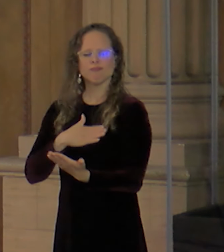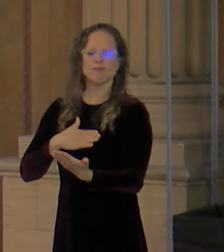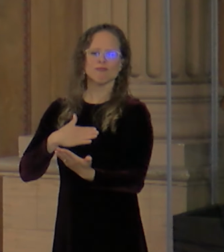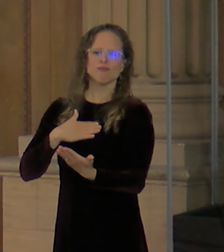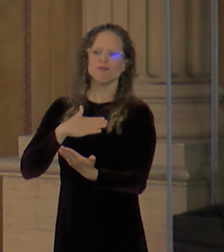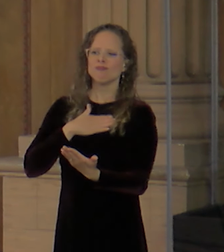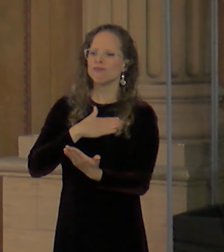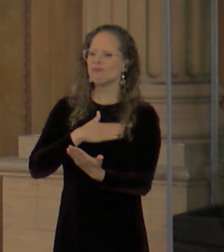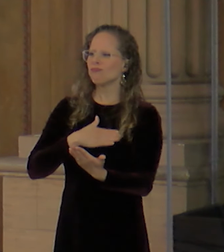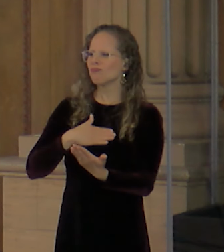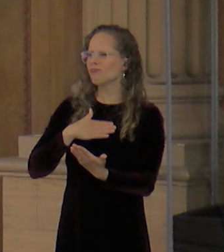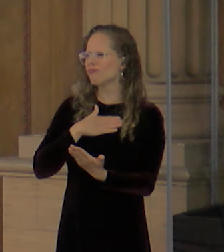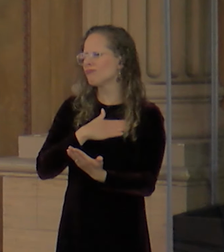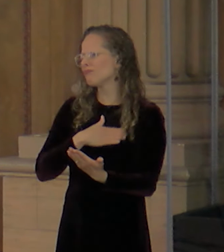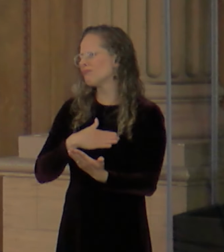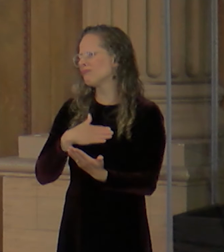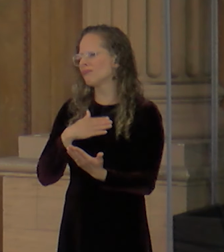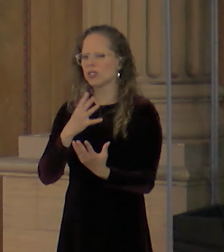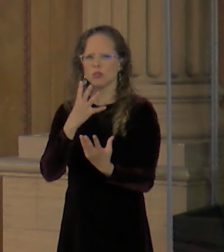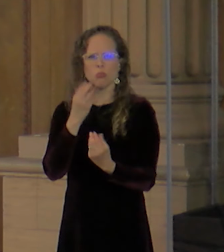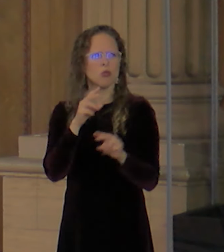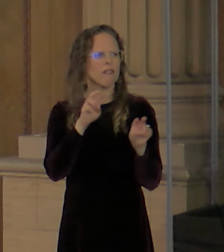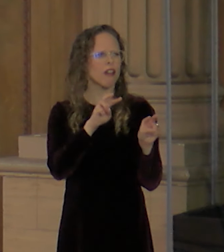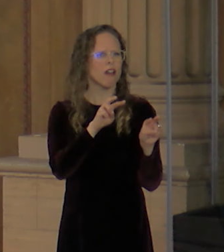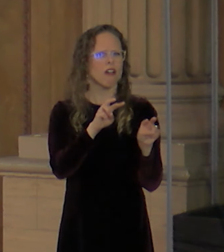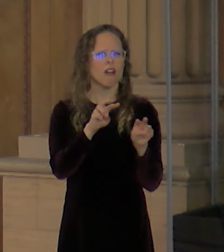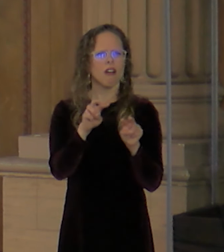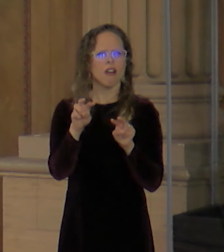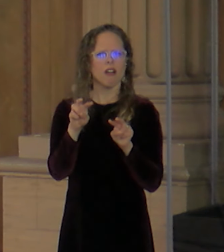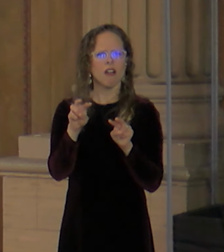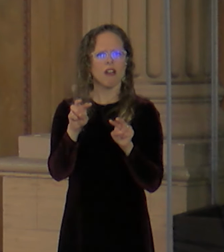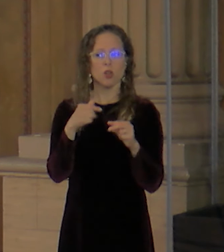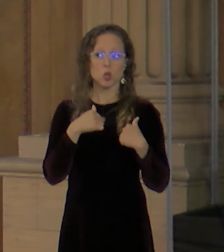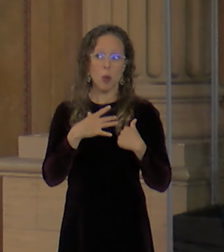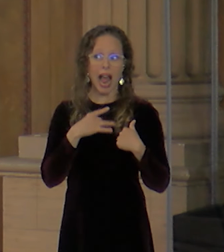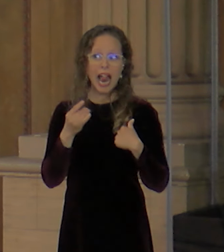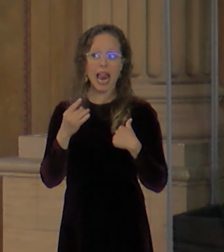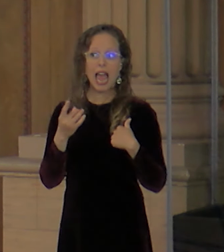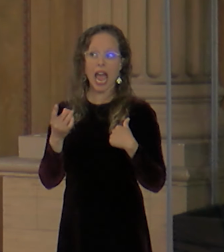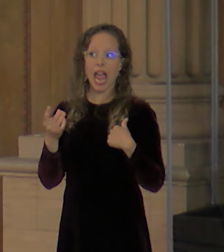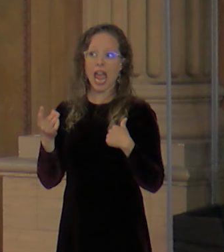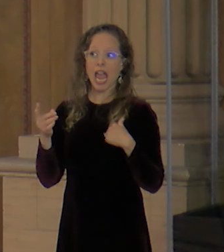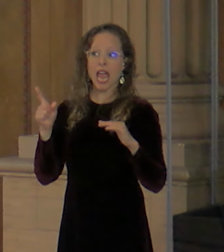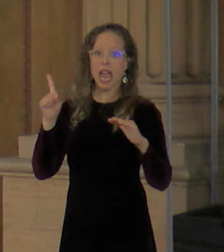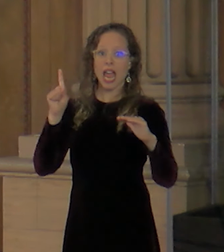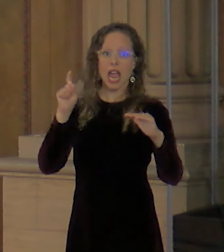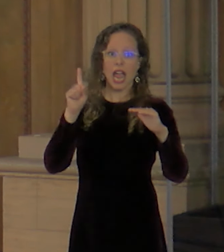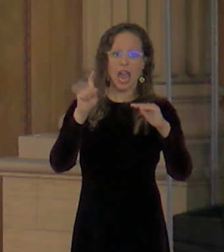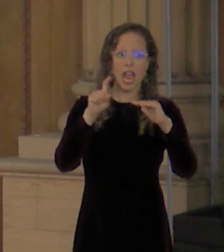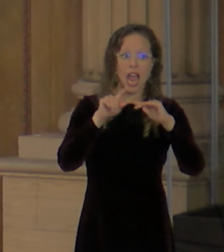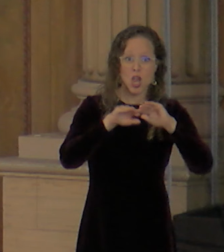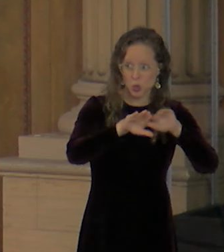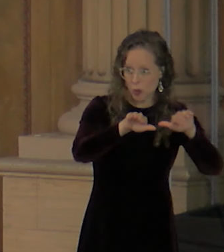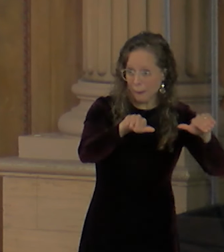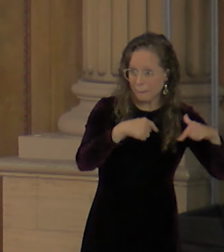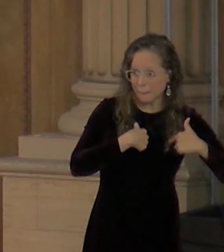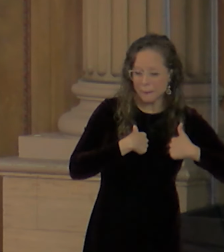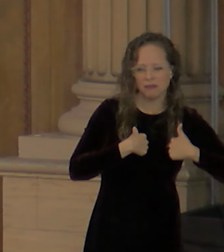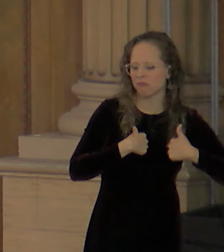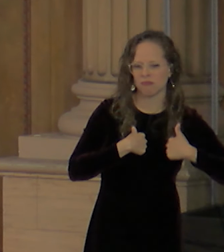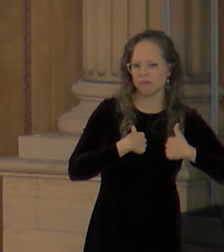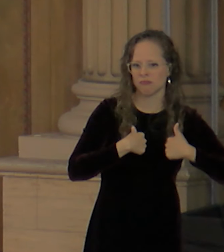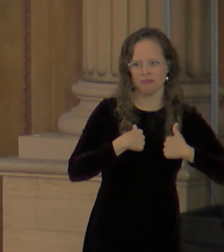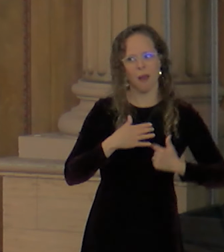ocean. Being along the side of it is awesome, but not so much going in it. Like, Debbie likes to swim in the ocean,